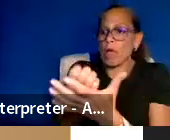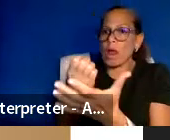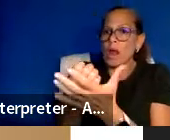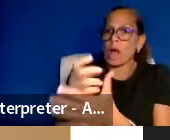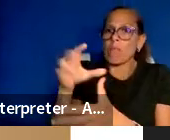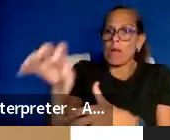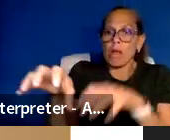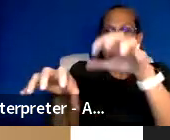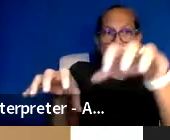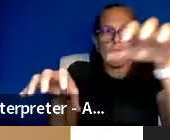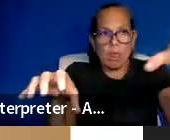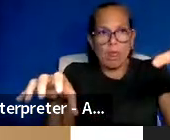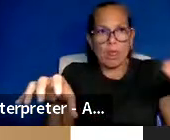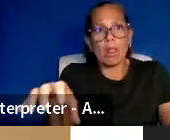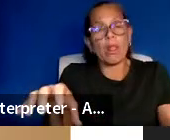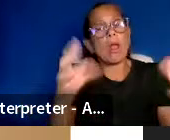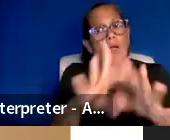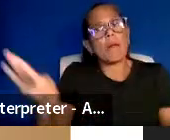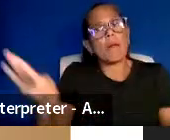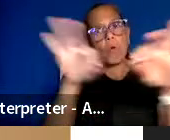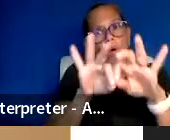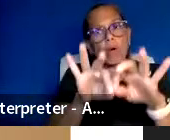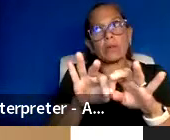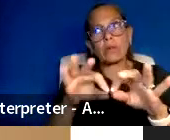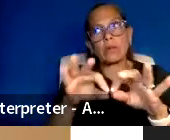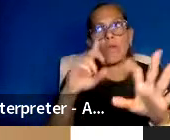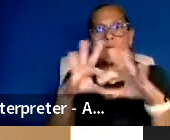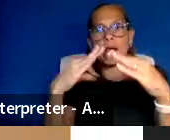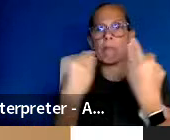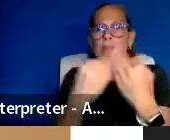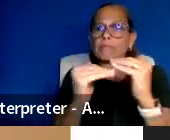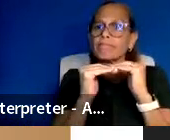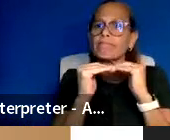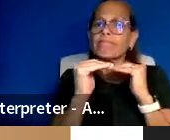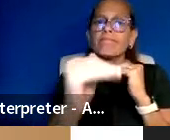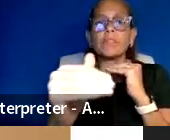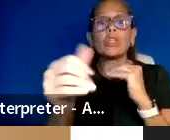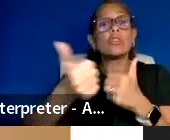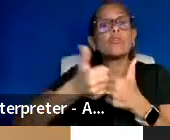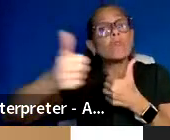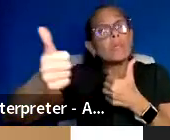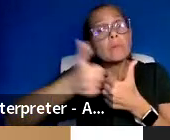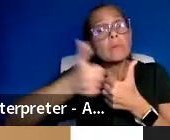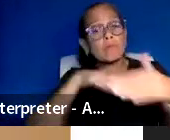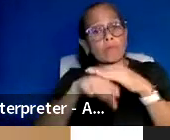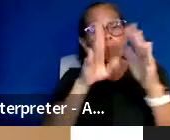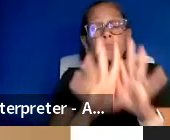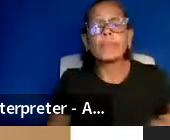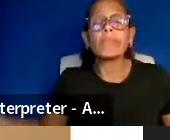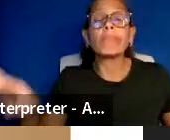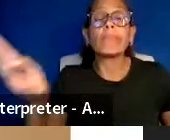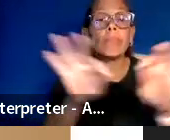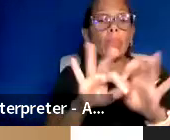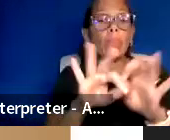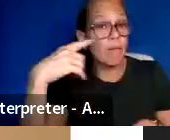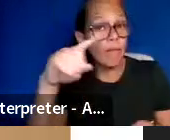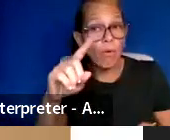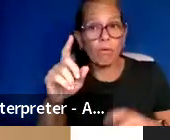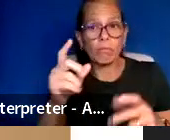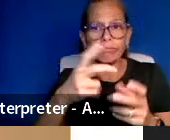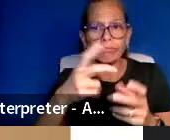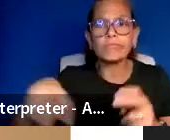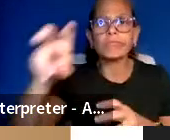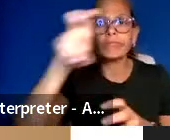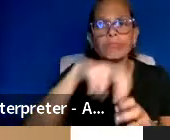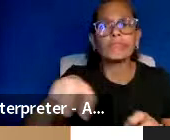so vital to the stability of our families. Transportation access is critical to getting commuters around, to